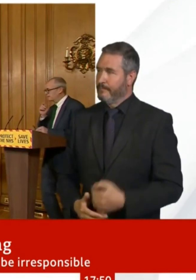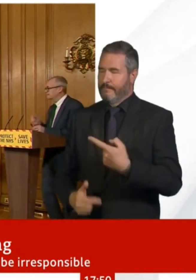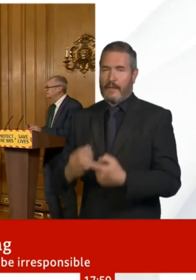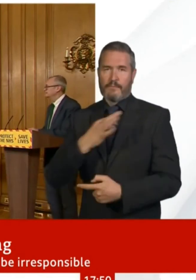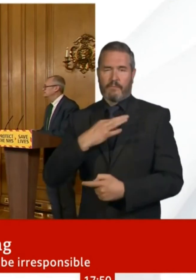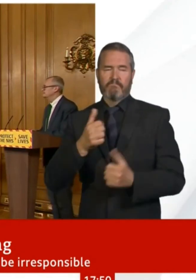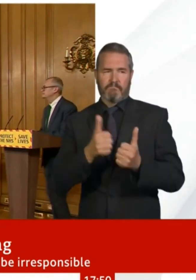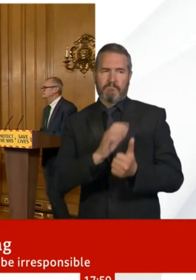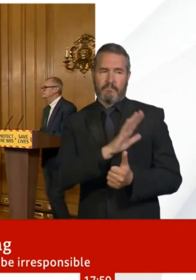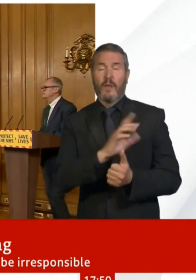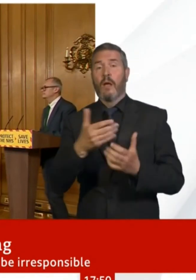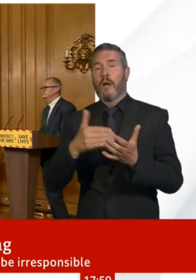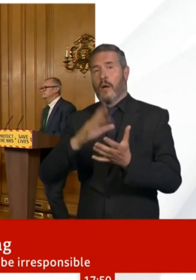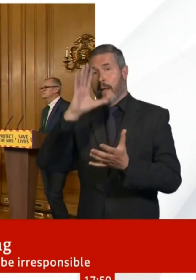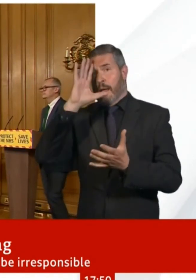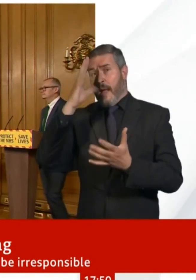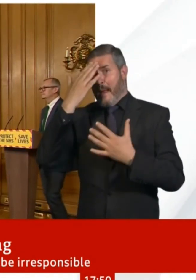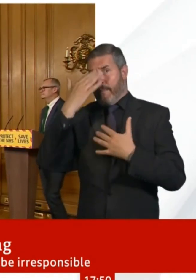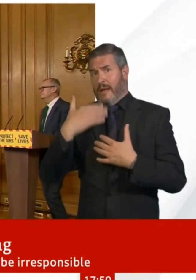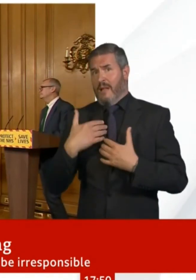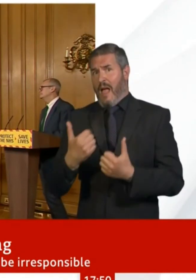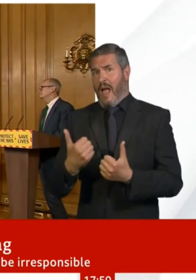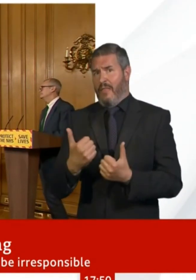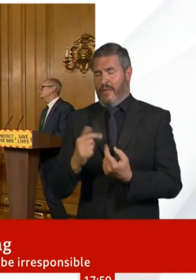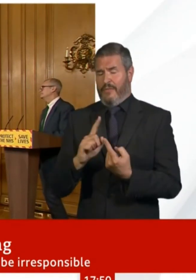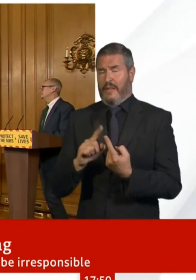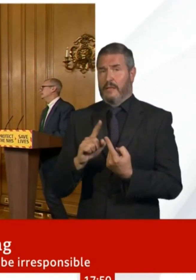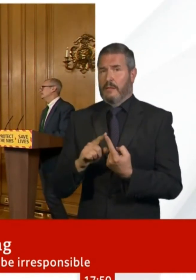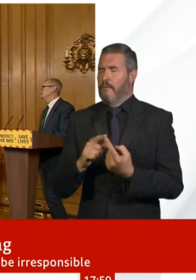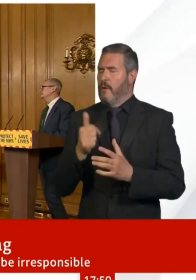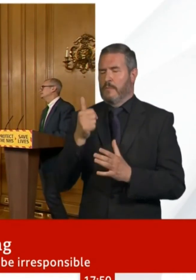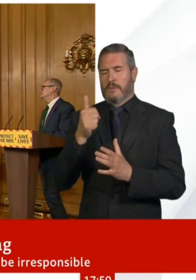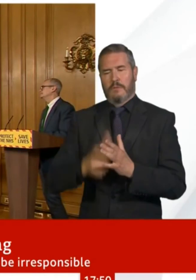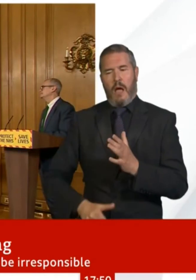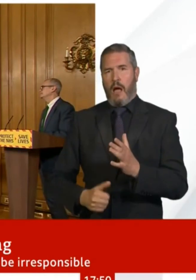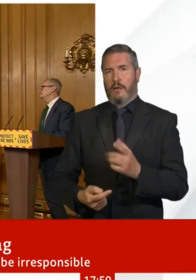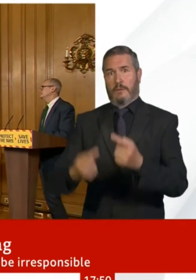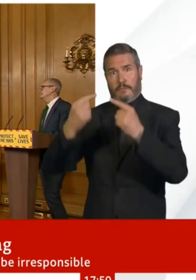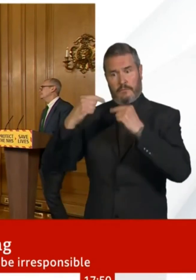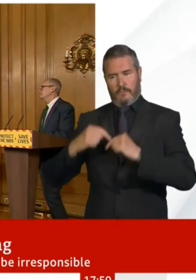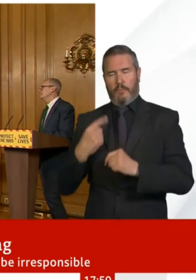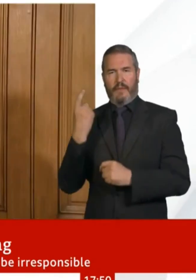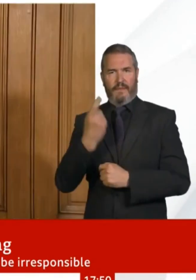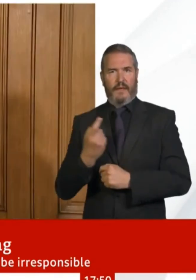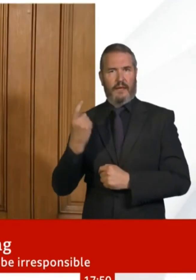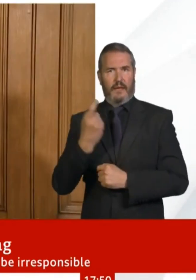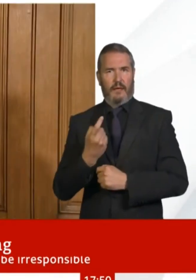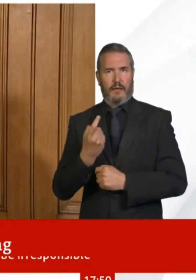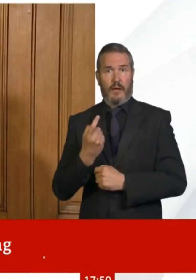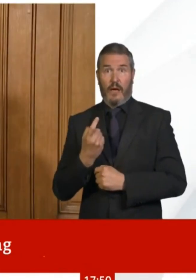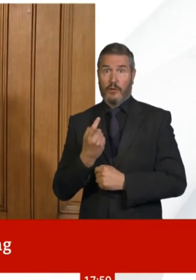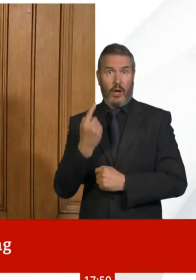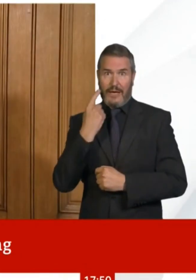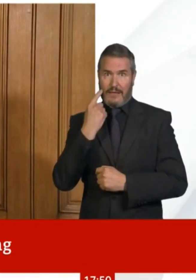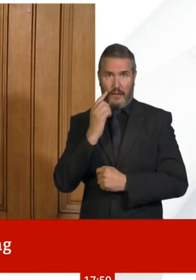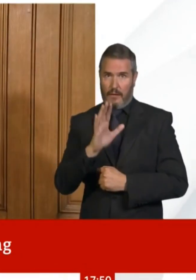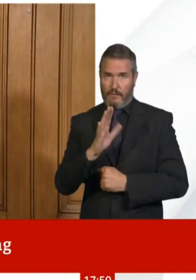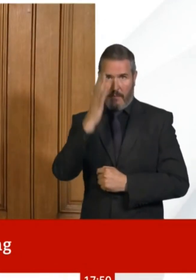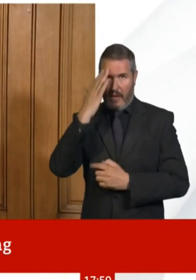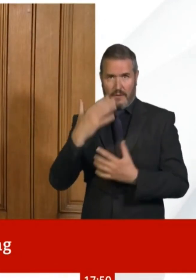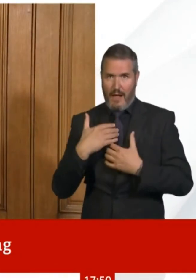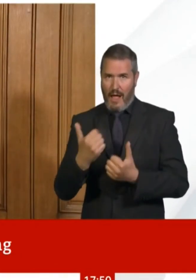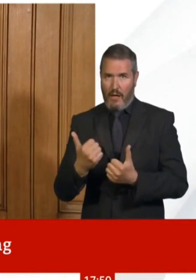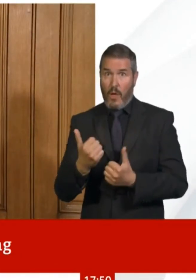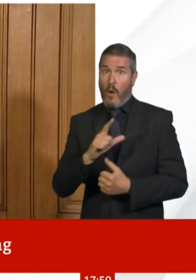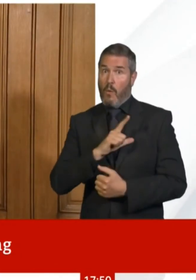health, it's an absolutely key point, and one that we've been from the beginning concerned about. And there are several different aspects to it, which include the risk